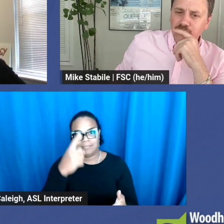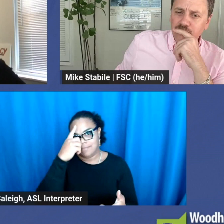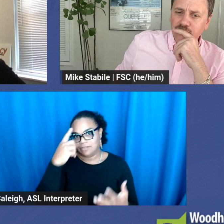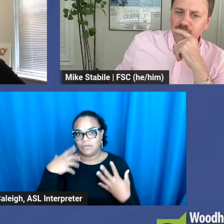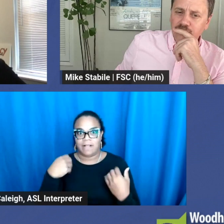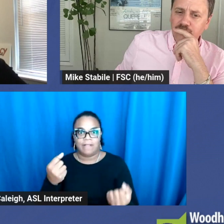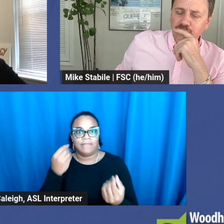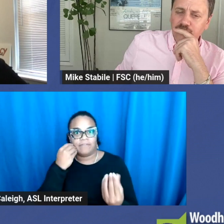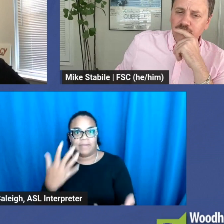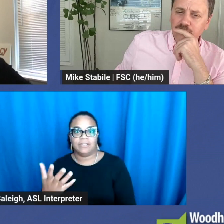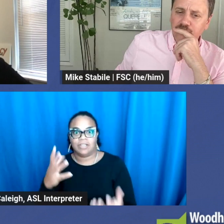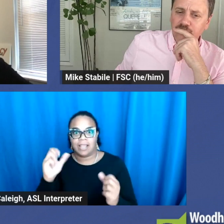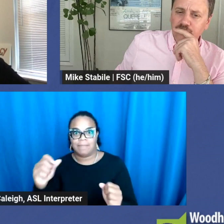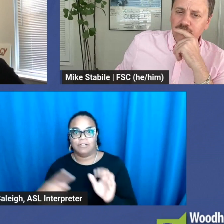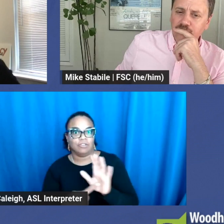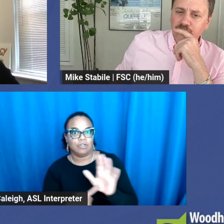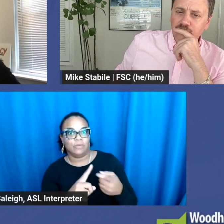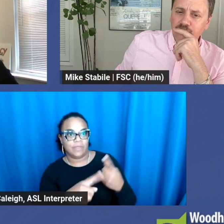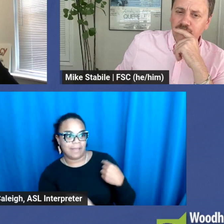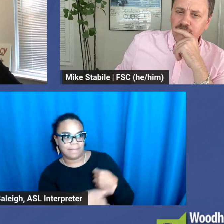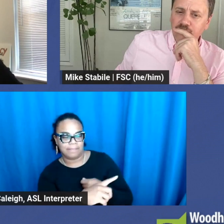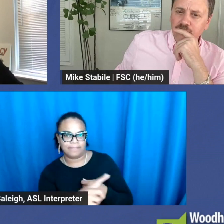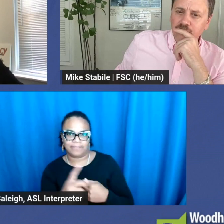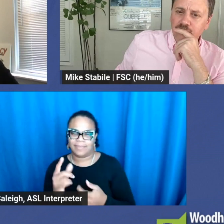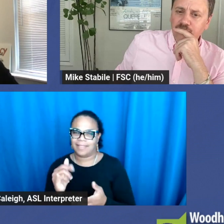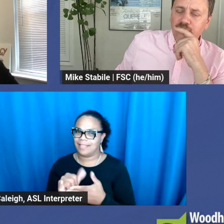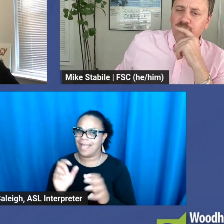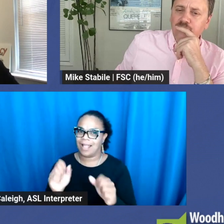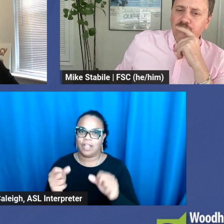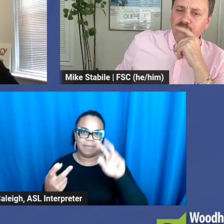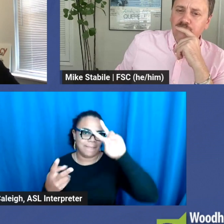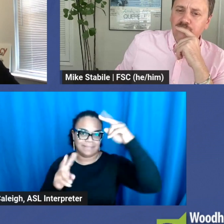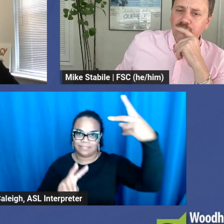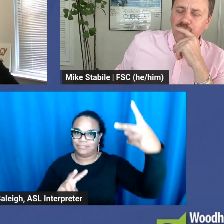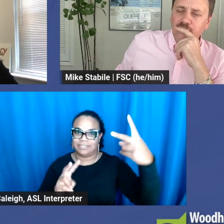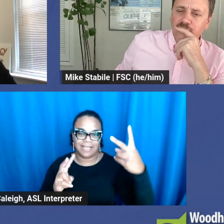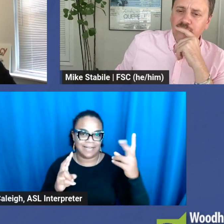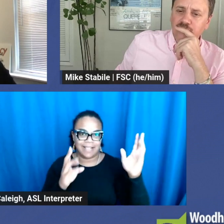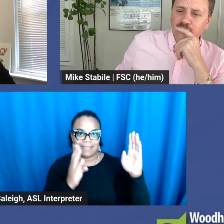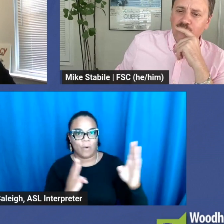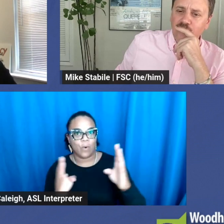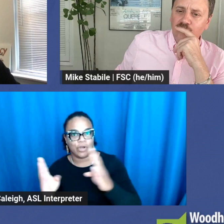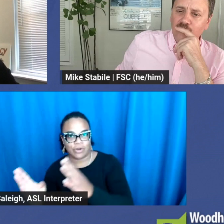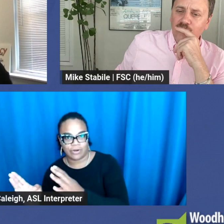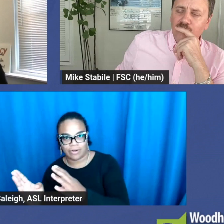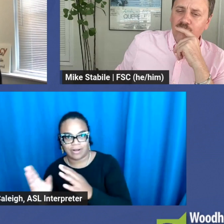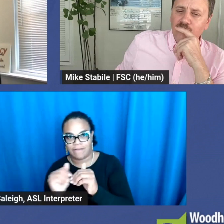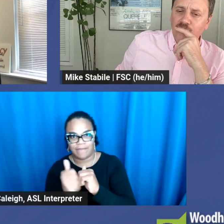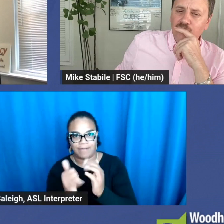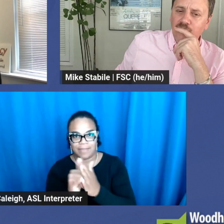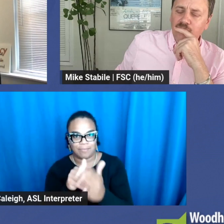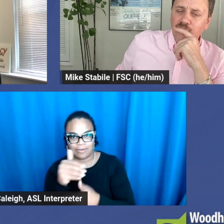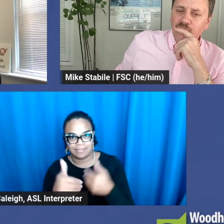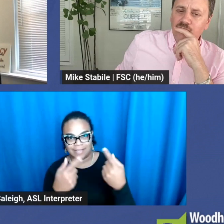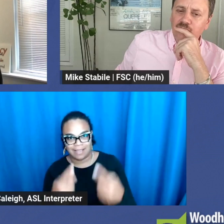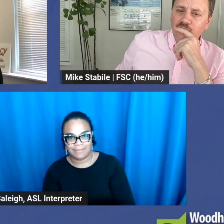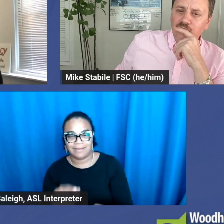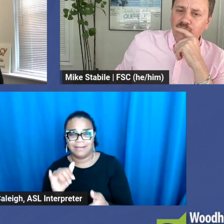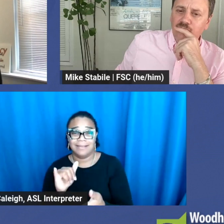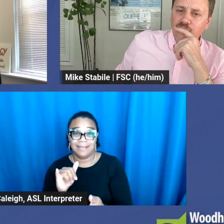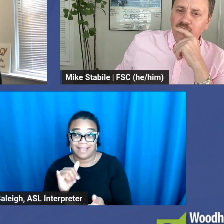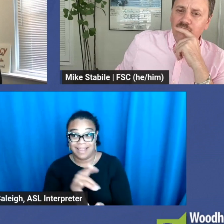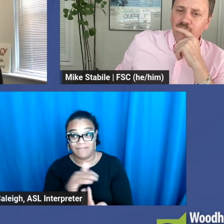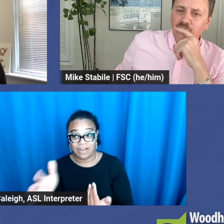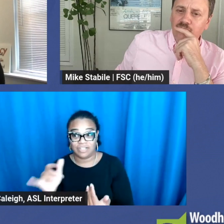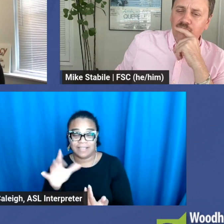them. That could be completely misunderstanding sort of the order of operations and actually getting in the way of minors